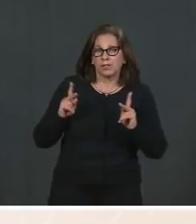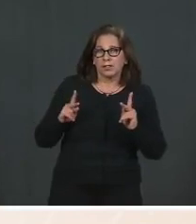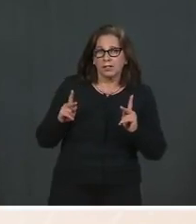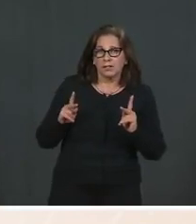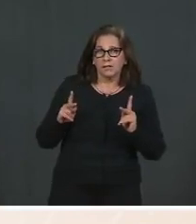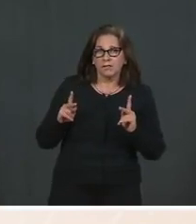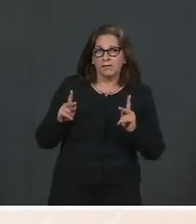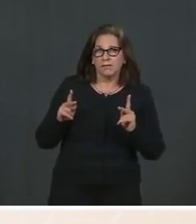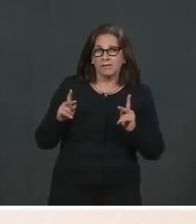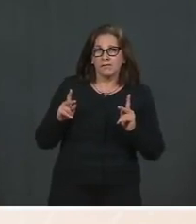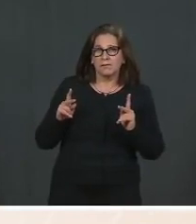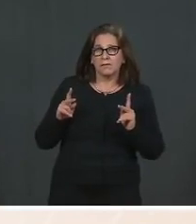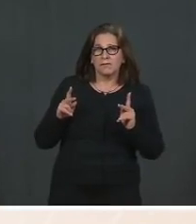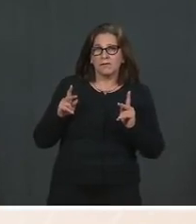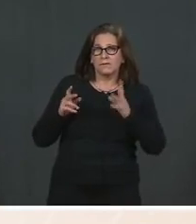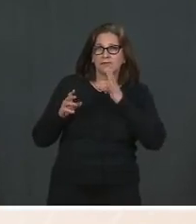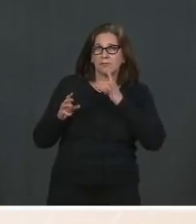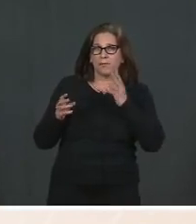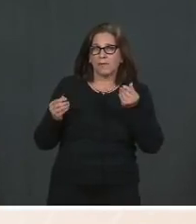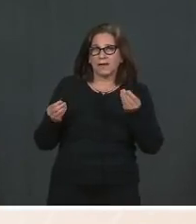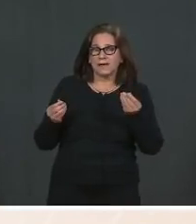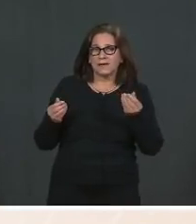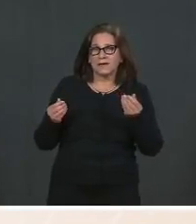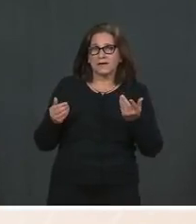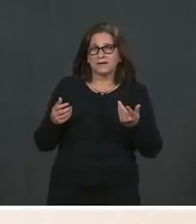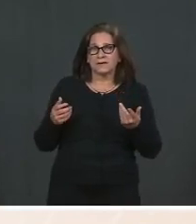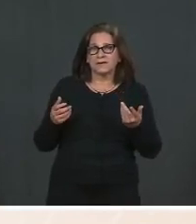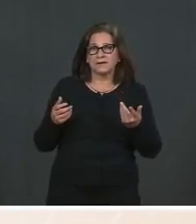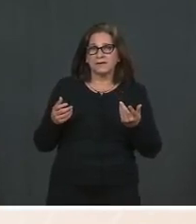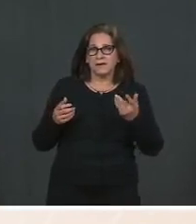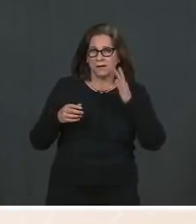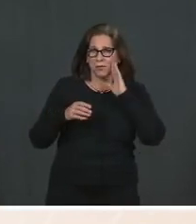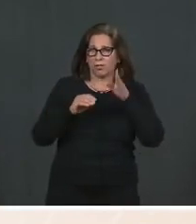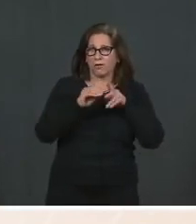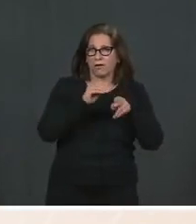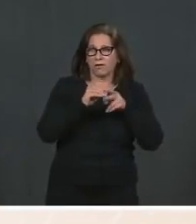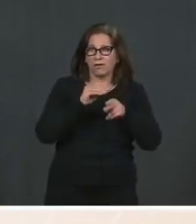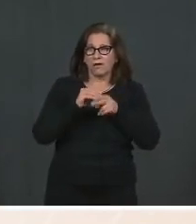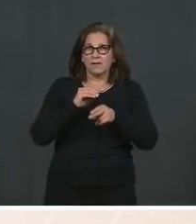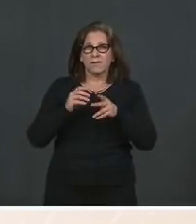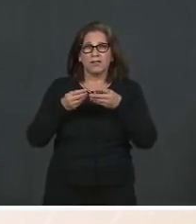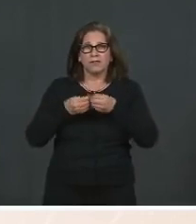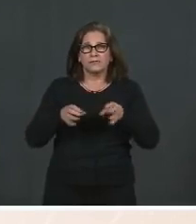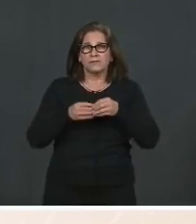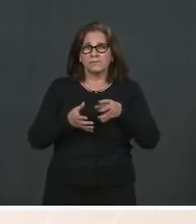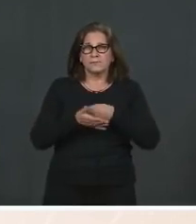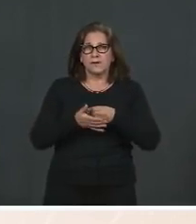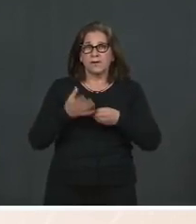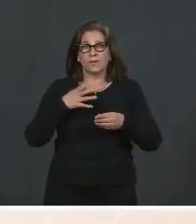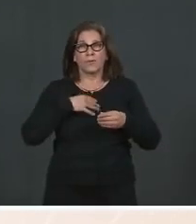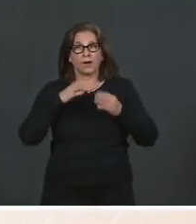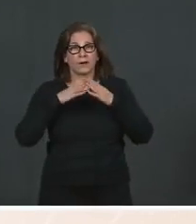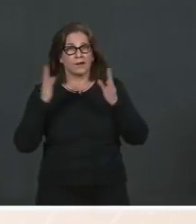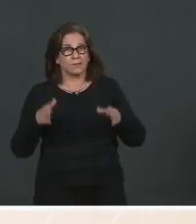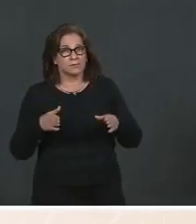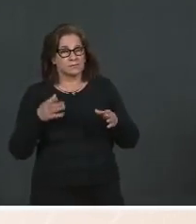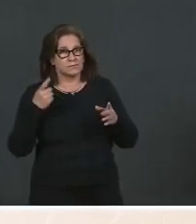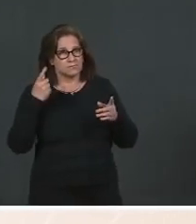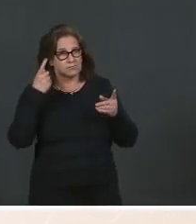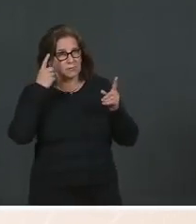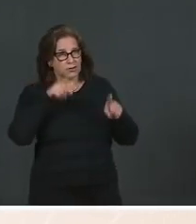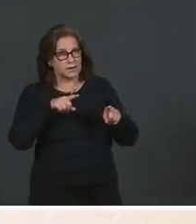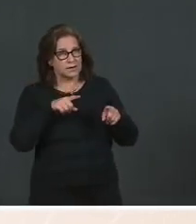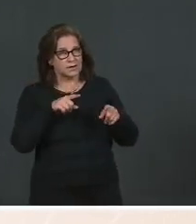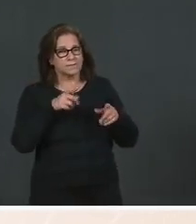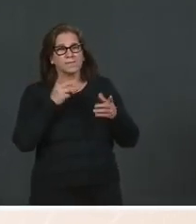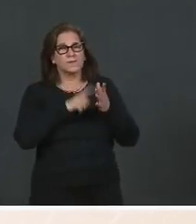argument, this could be used a couple more times over the next year or so. Does the White House support that move, and what would it mean for the president's agenda? Well, the White House and the